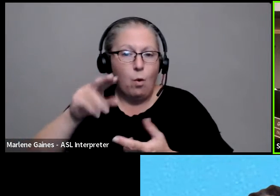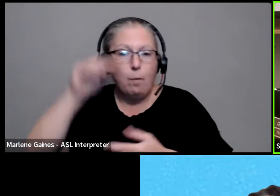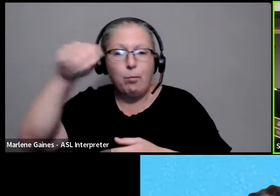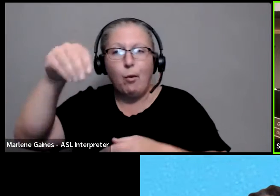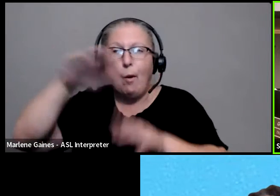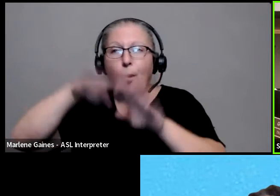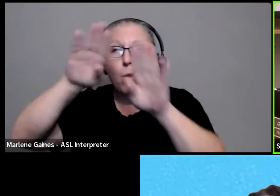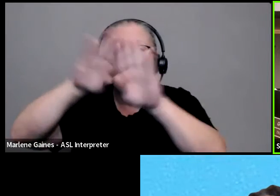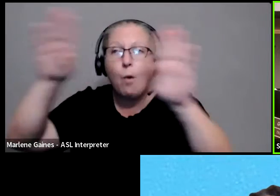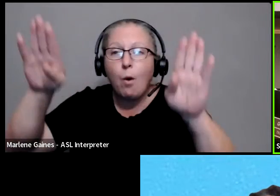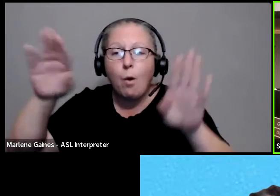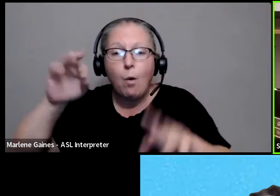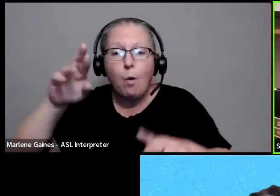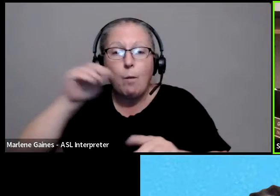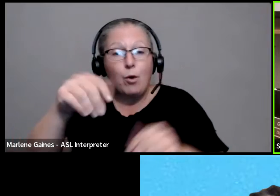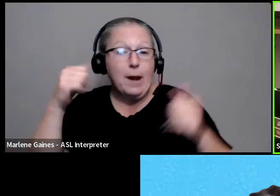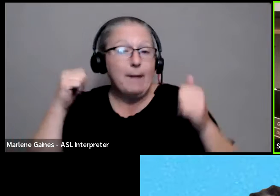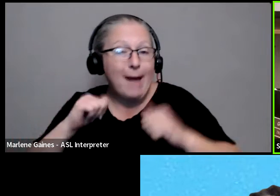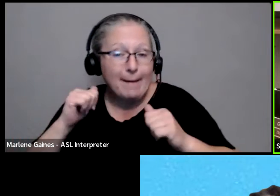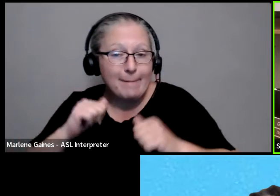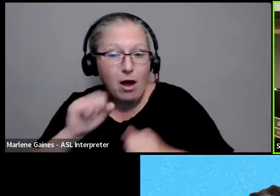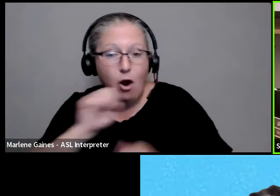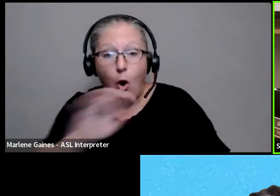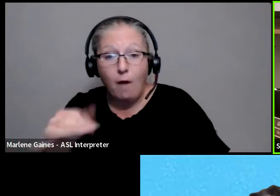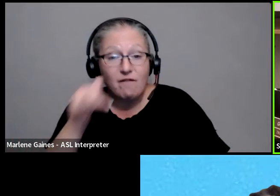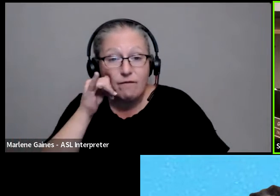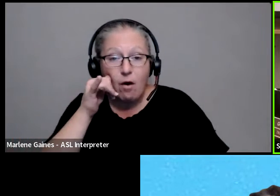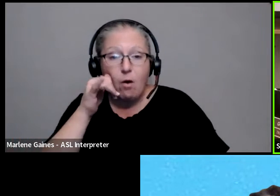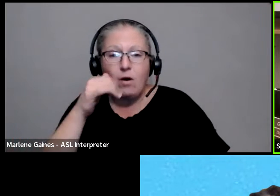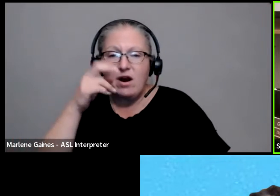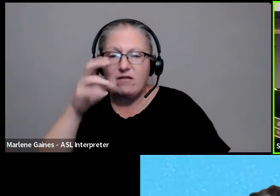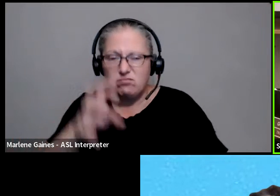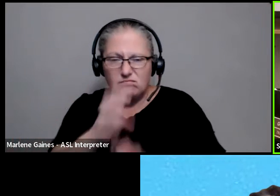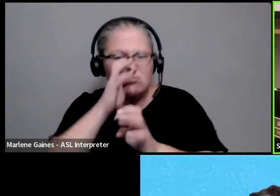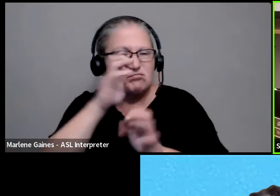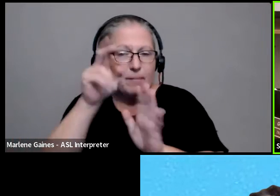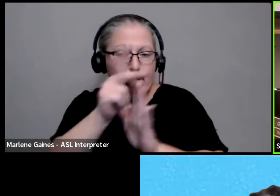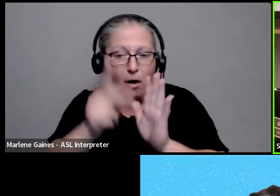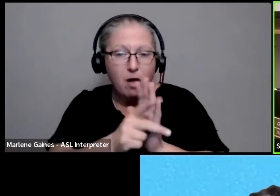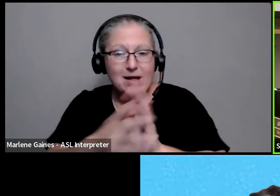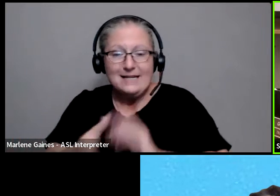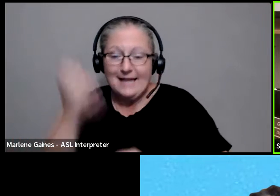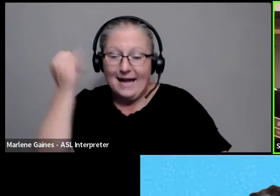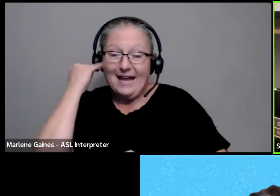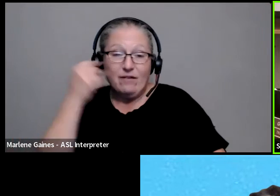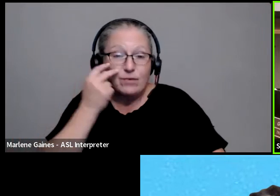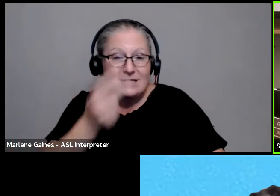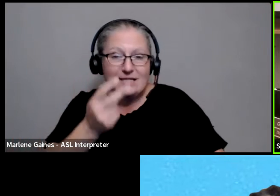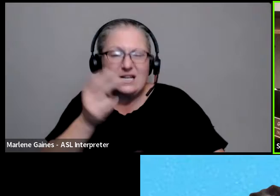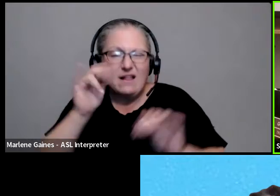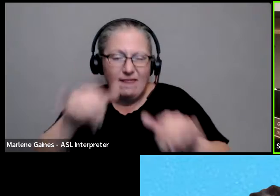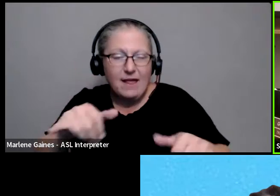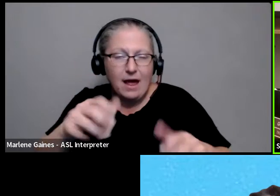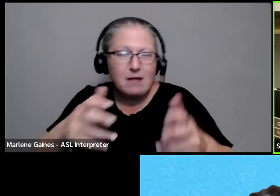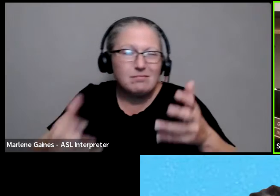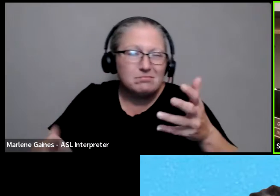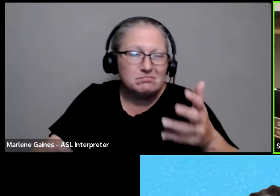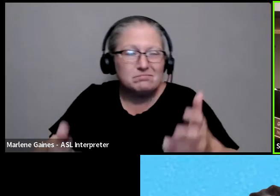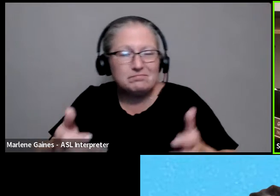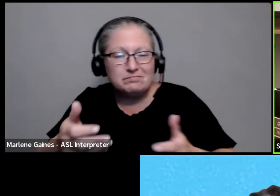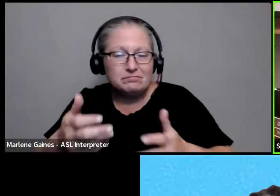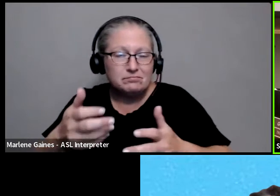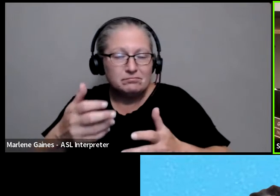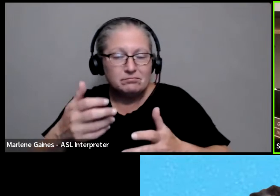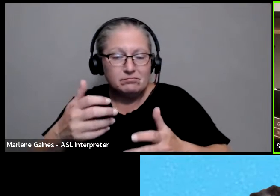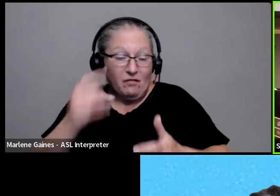wall or put them in your backpack, turn them off, have a very harsh policy where you take it away if you see it kind of thing, which has some,